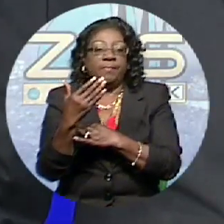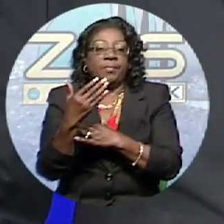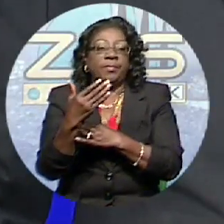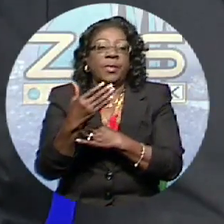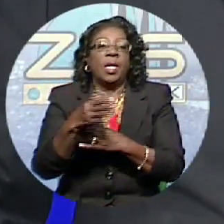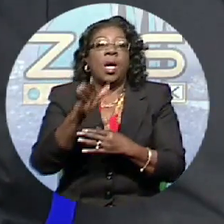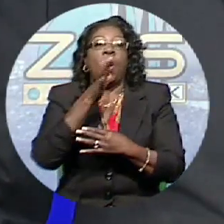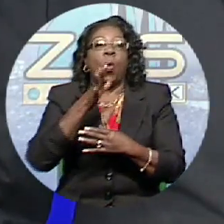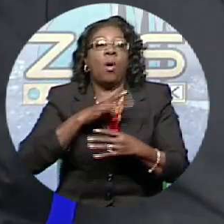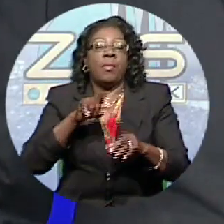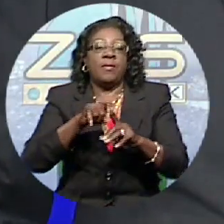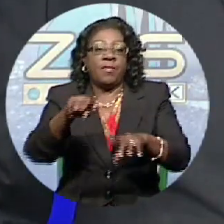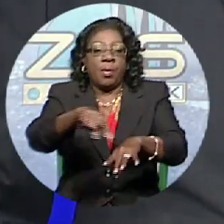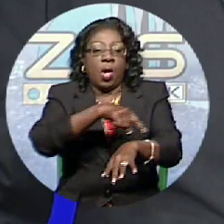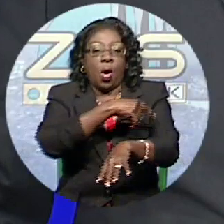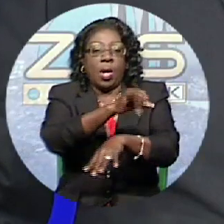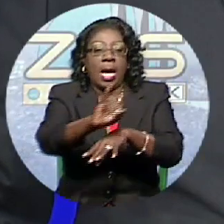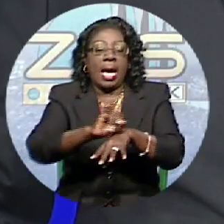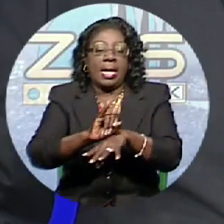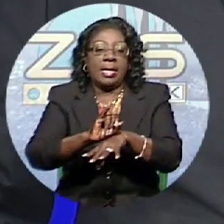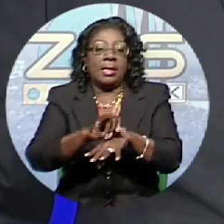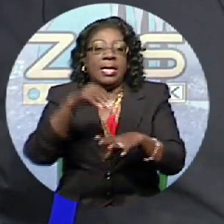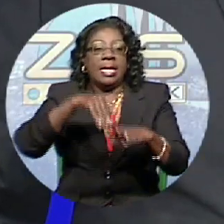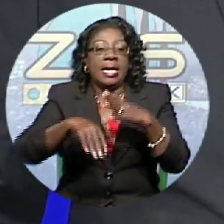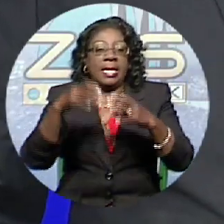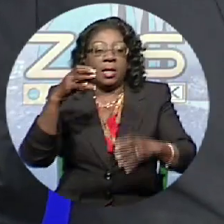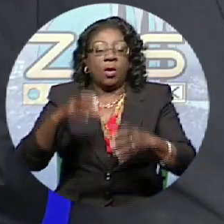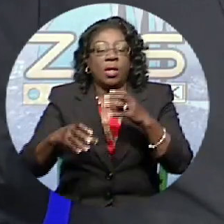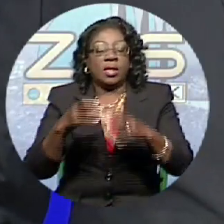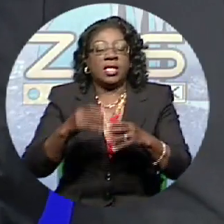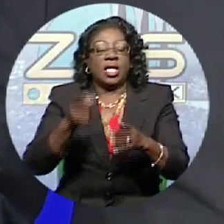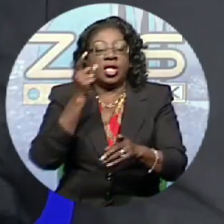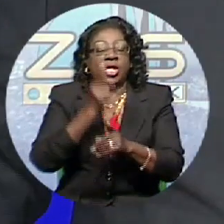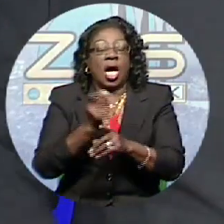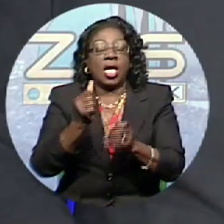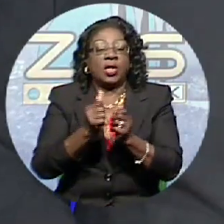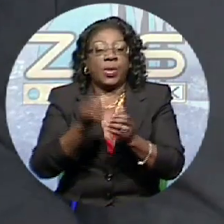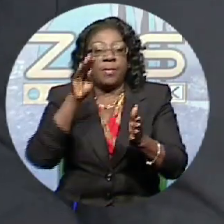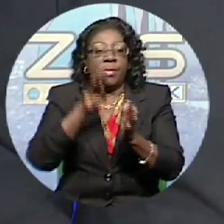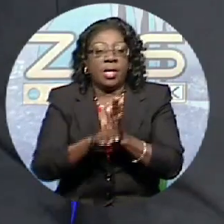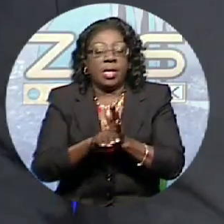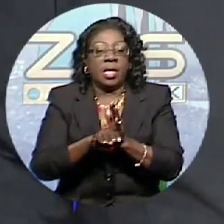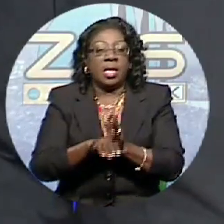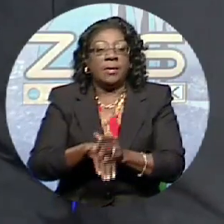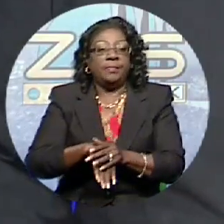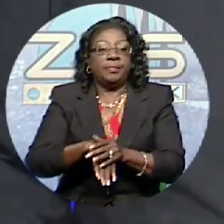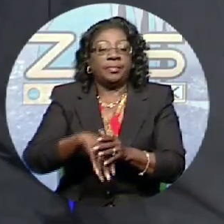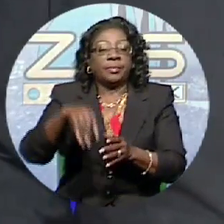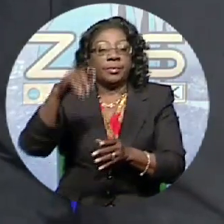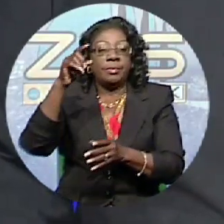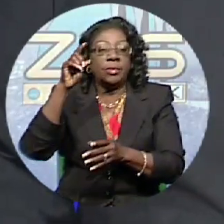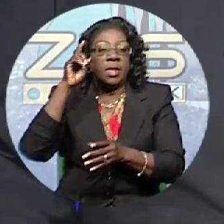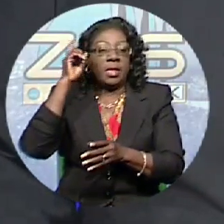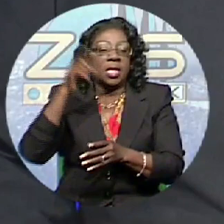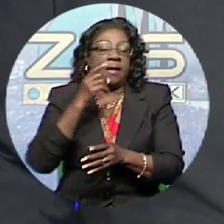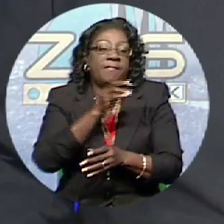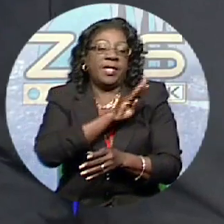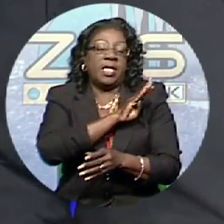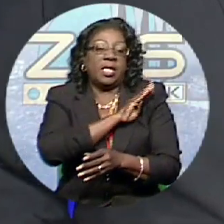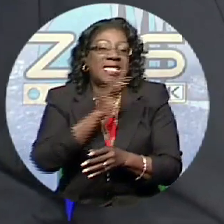resident of Long Island was arraigned today on a charge of murder and robbery. 47-year-old Daphne Knowles of Cartwrights, Long Island, was